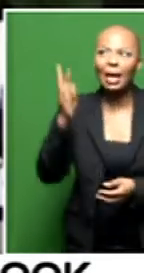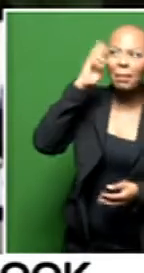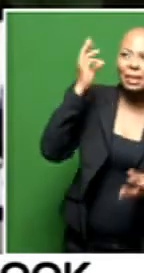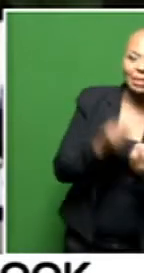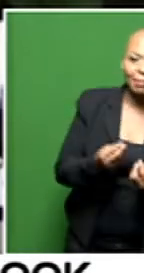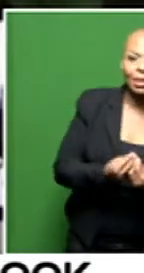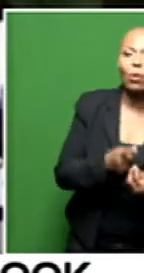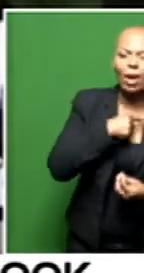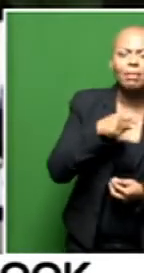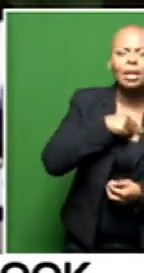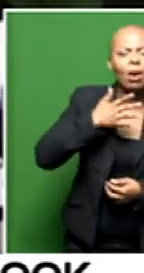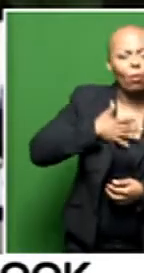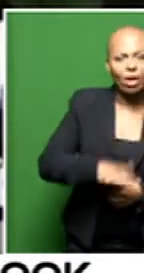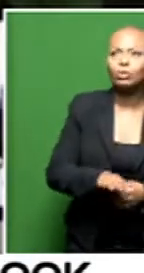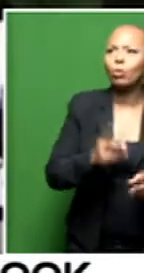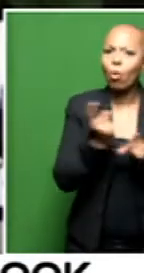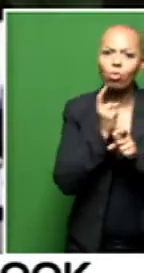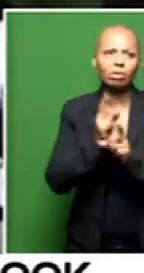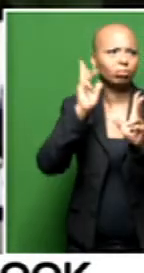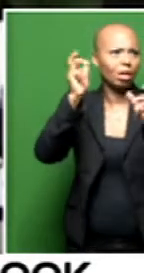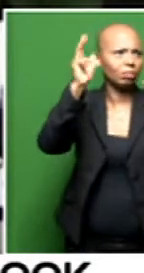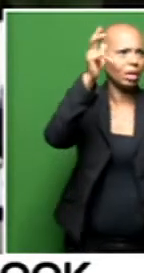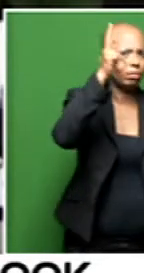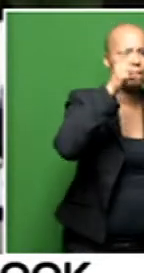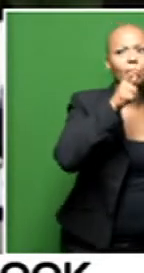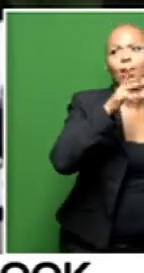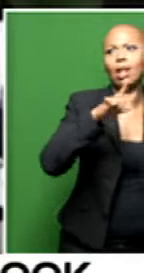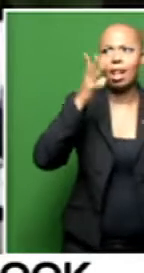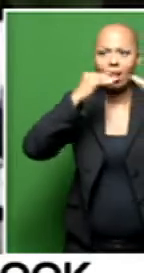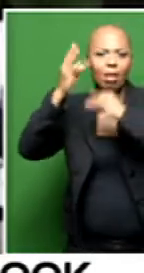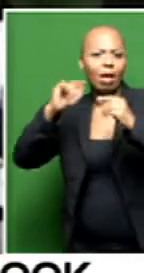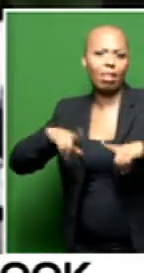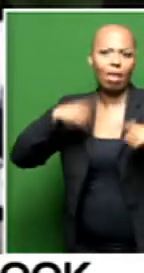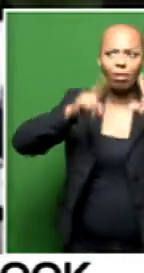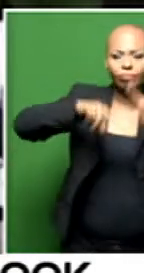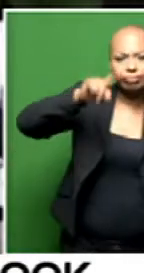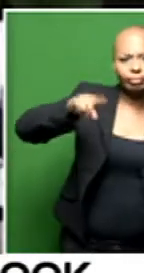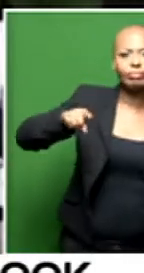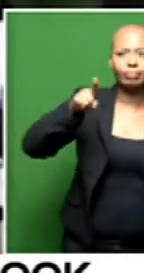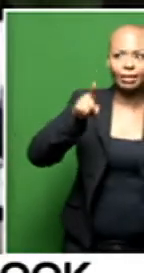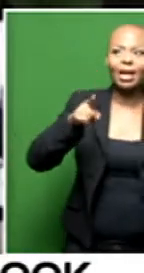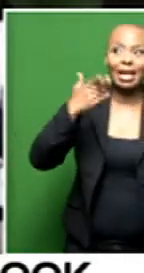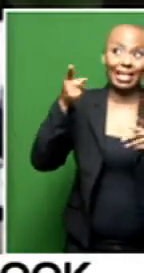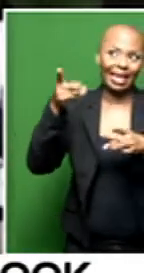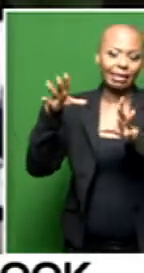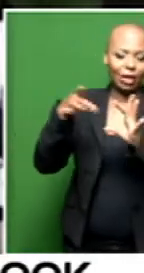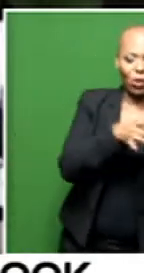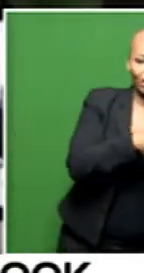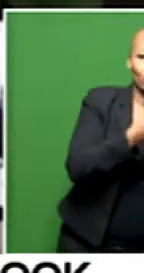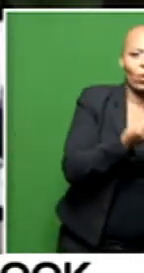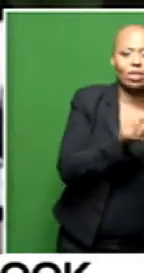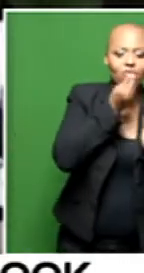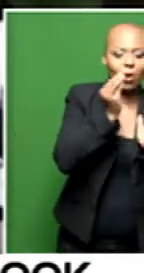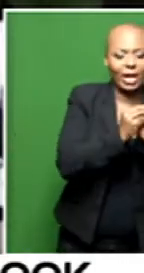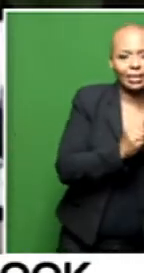and that's exactly what I do. So I write these little things I see on my travels, and then immediately someone can connect with that recipe. And that's the entry point into cooking